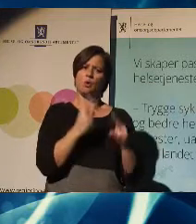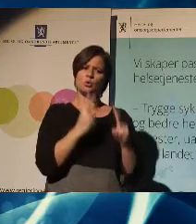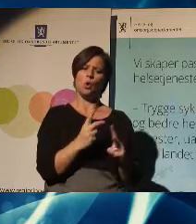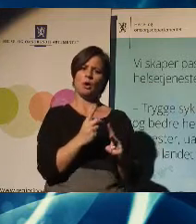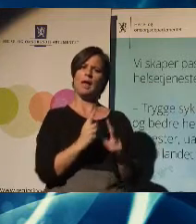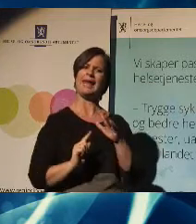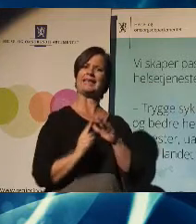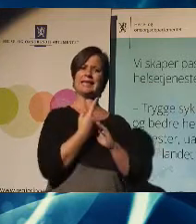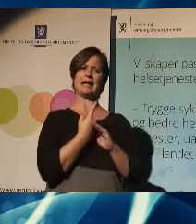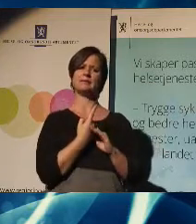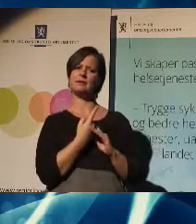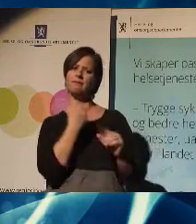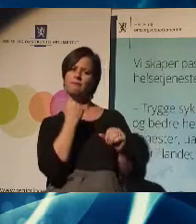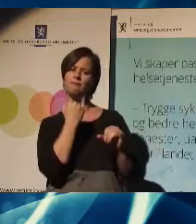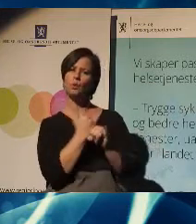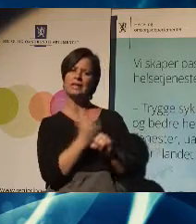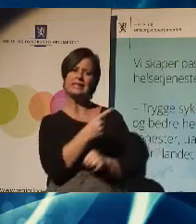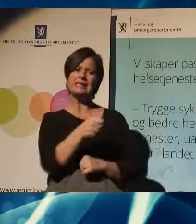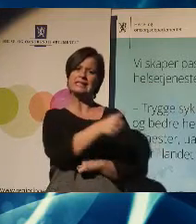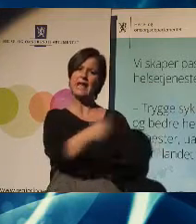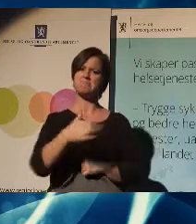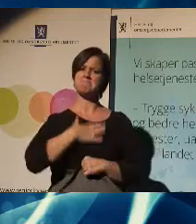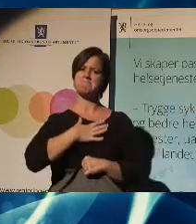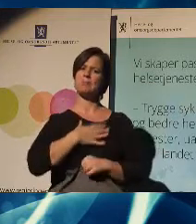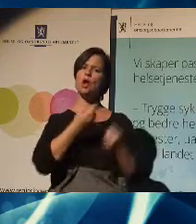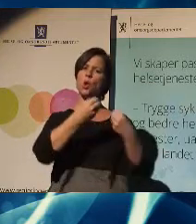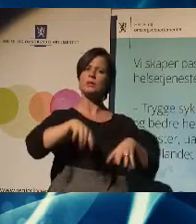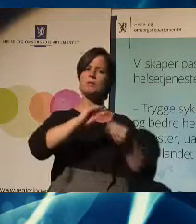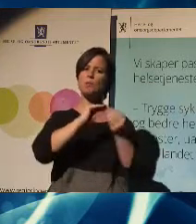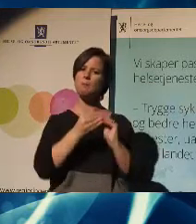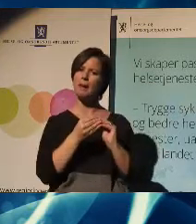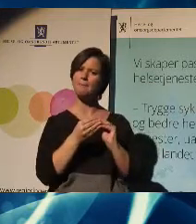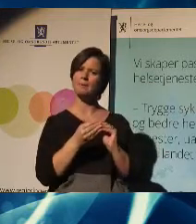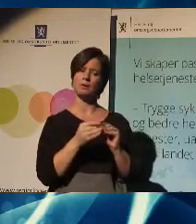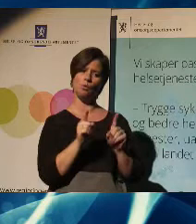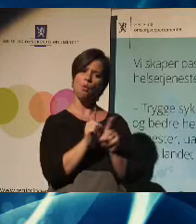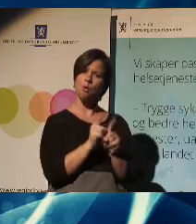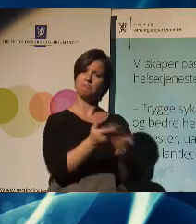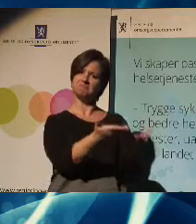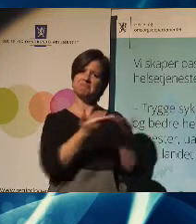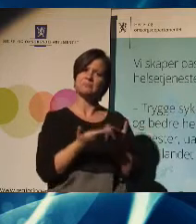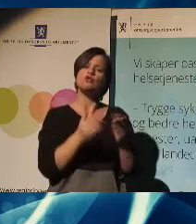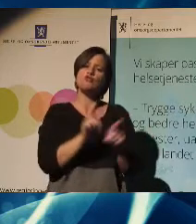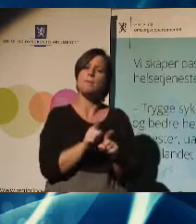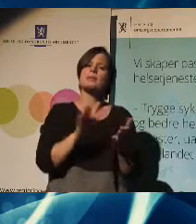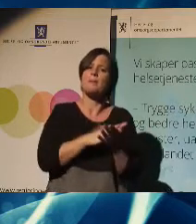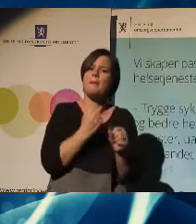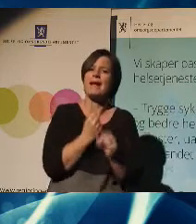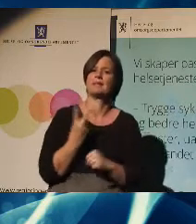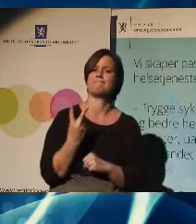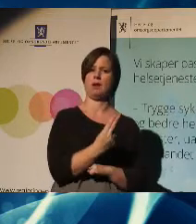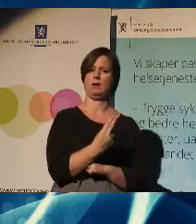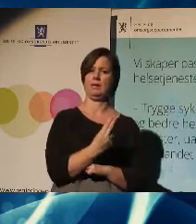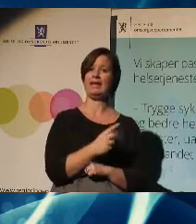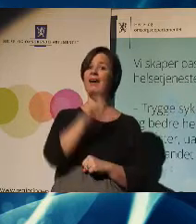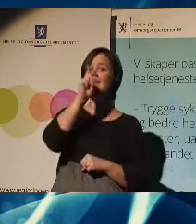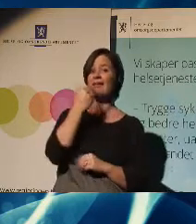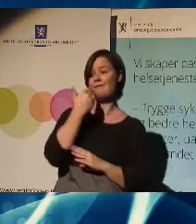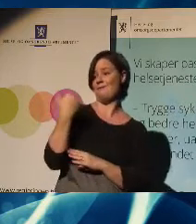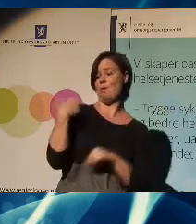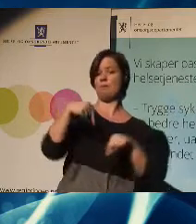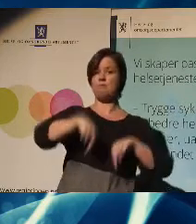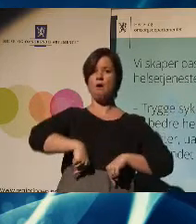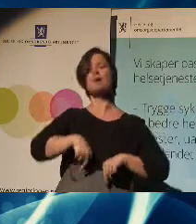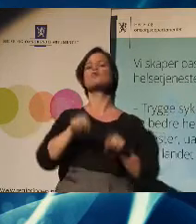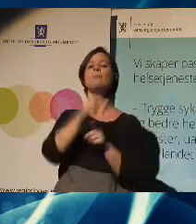their ability to resolve problems and include them as partners in healthcare. And I know that this morning, this was a big theme in your conference,